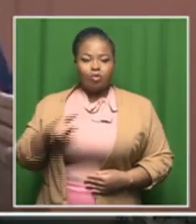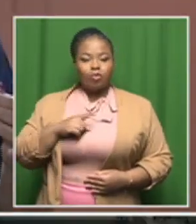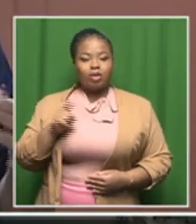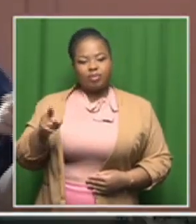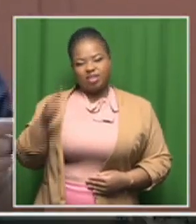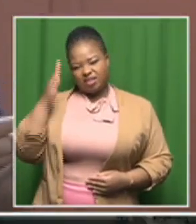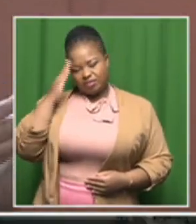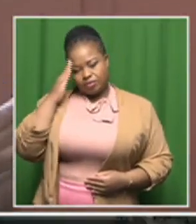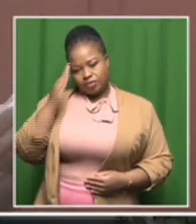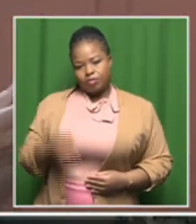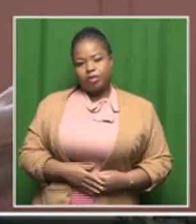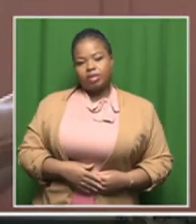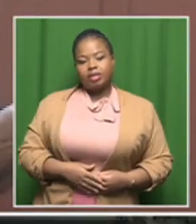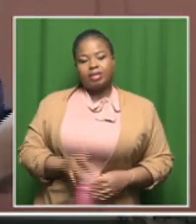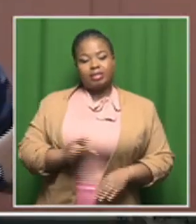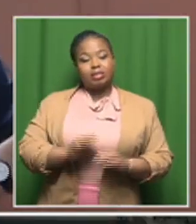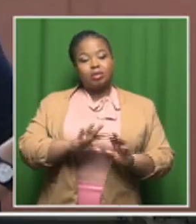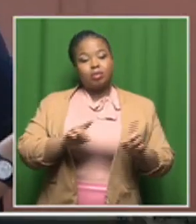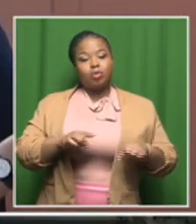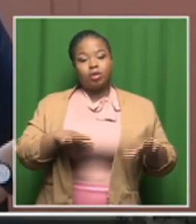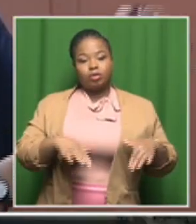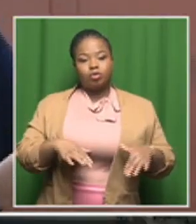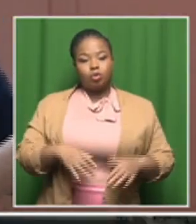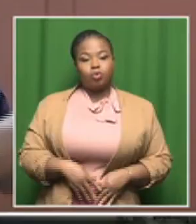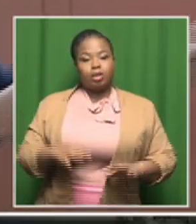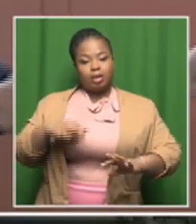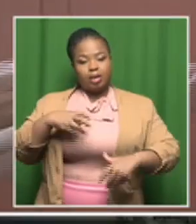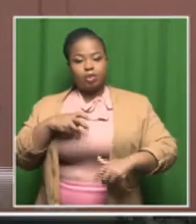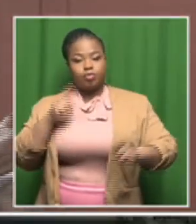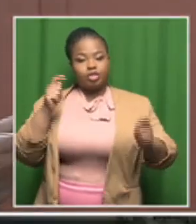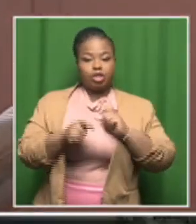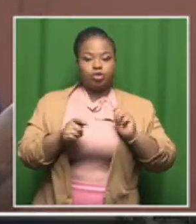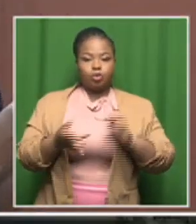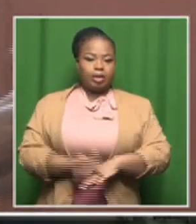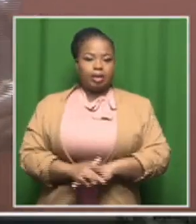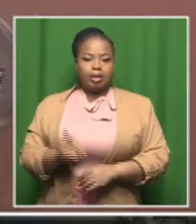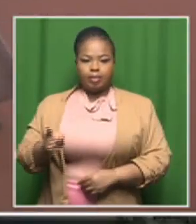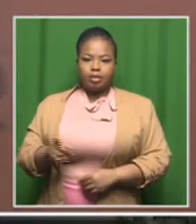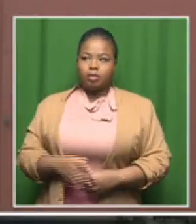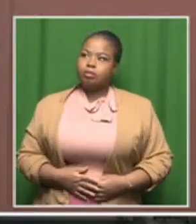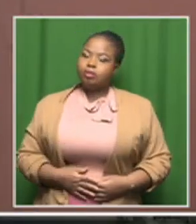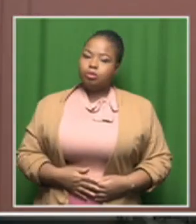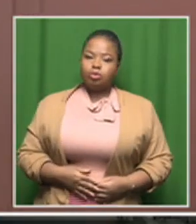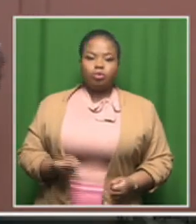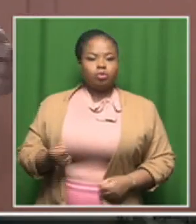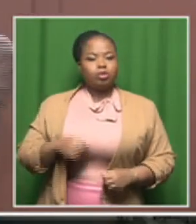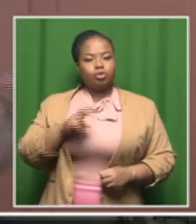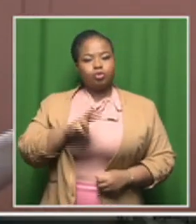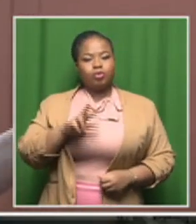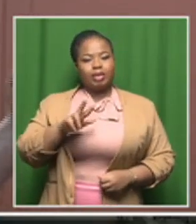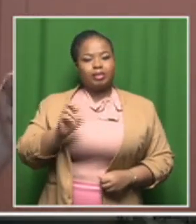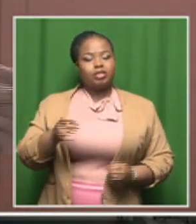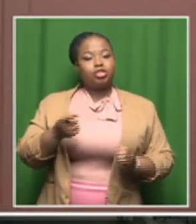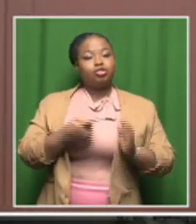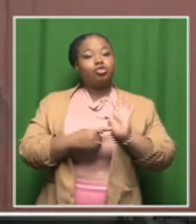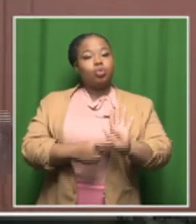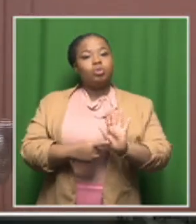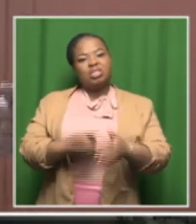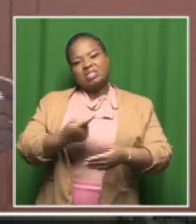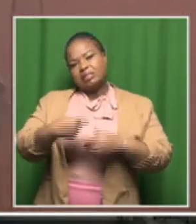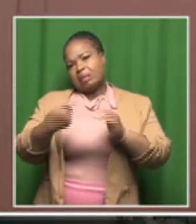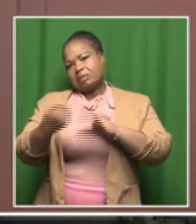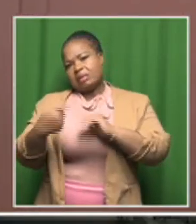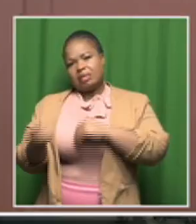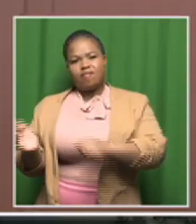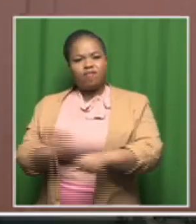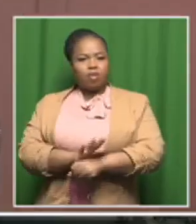the censor board, adapt or die. I mean, when you did that at the Market Theatre, I mean, you were sold out, 280 shows sold out. And that was